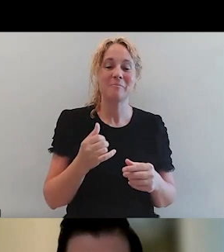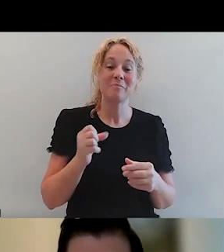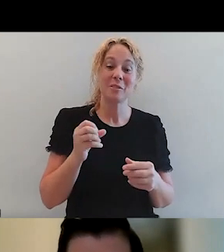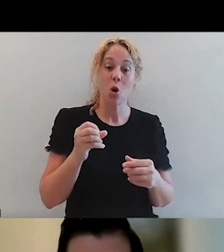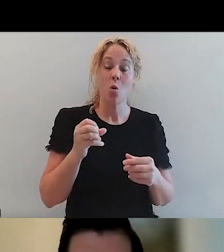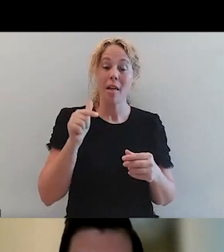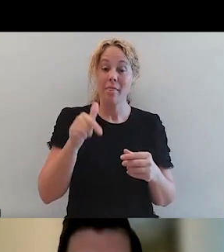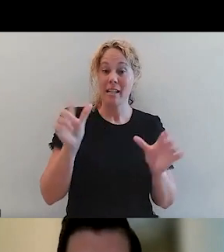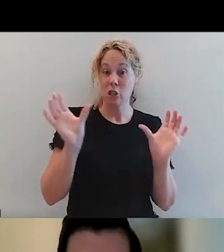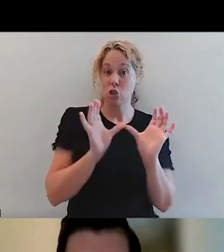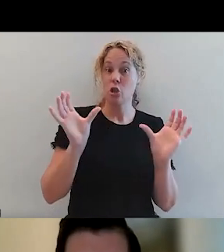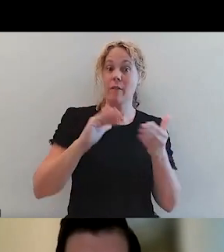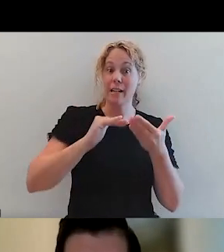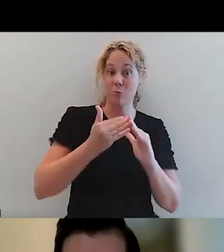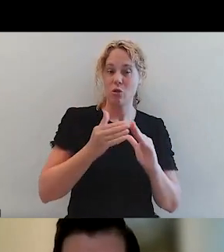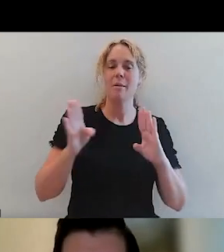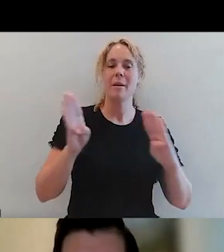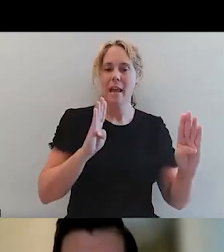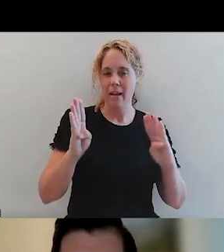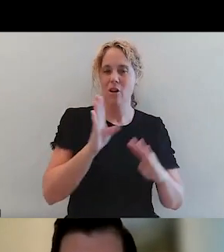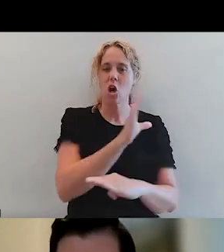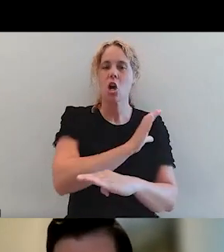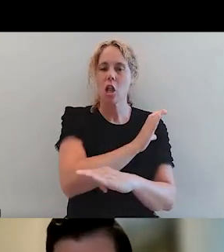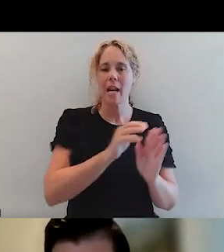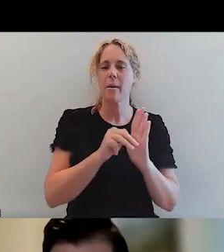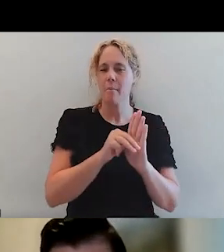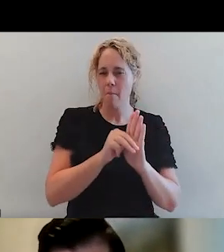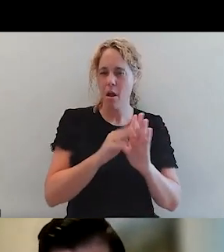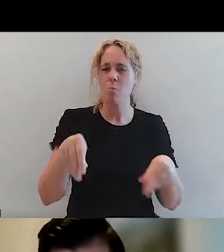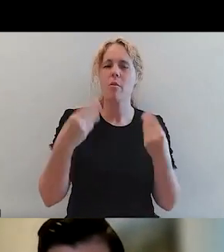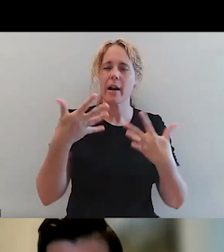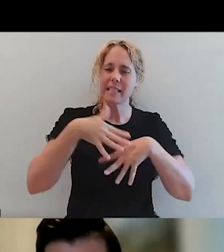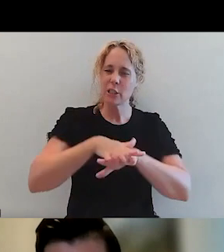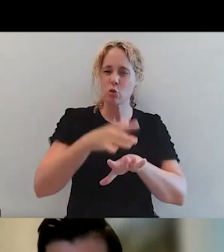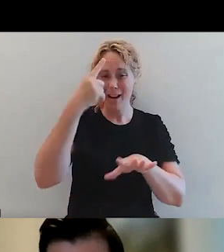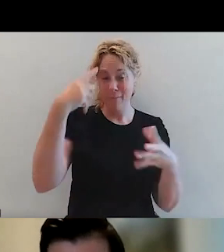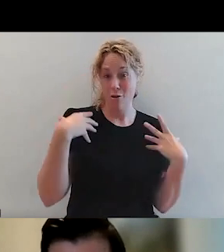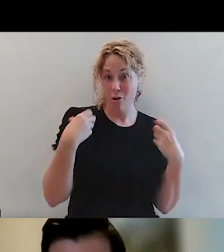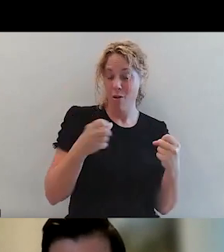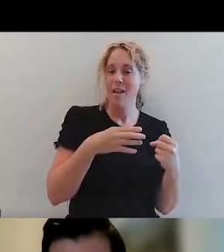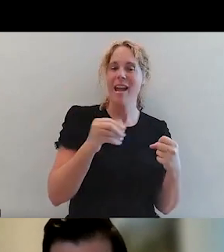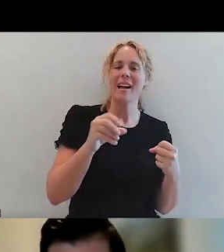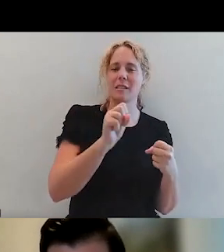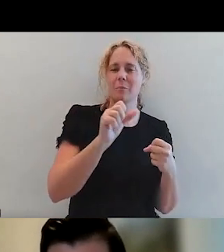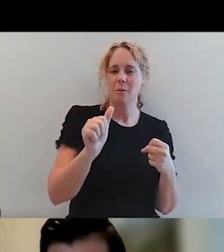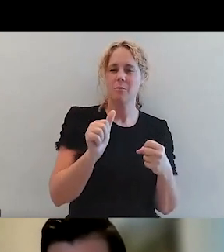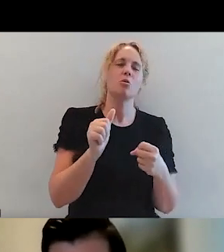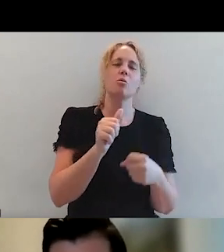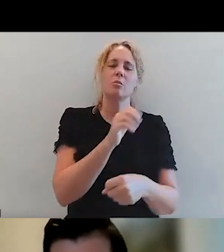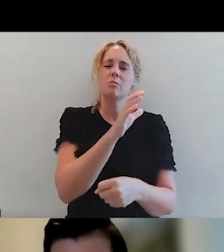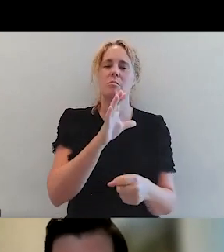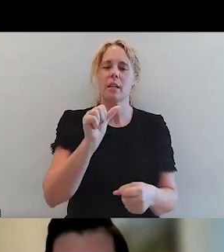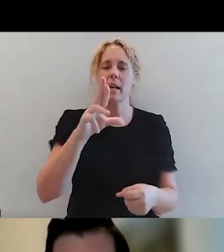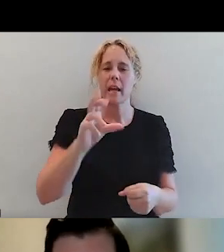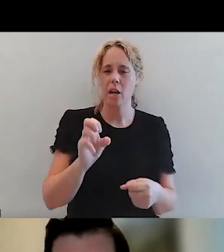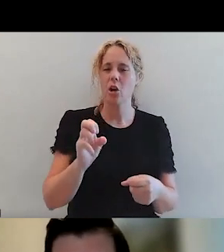the certified community behavioral health clinic model, it provides integrated mental health and substance use care, both within the four walls of the